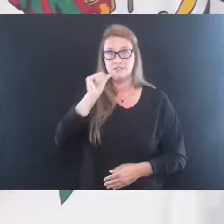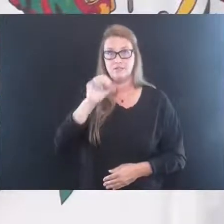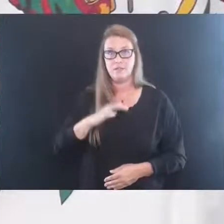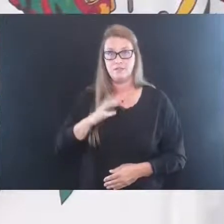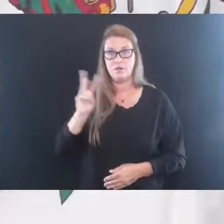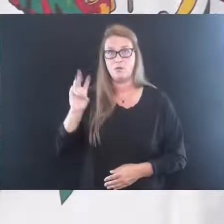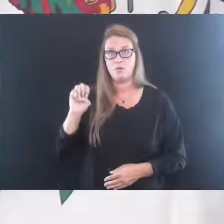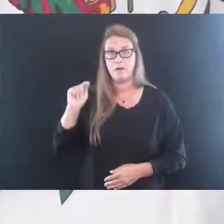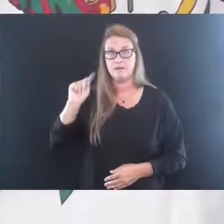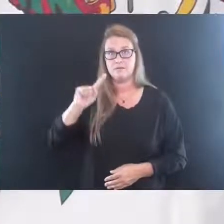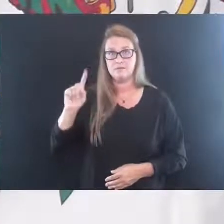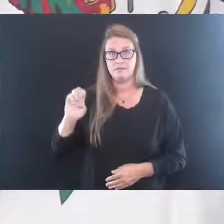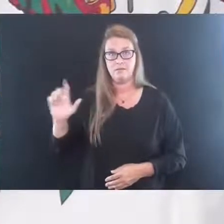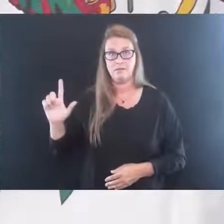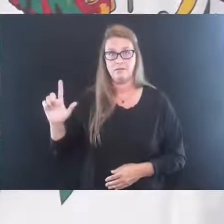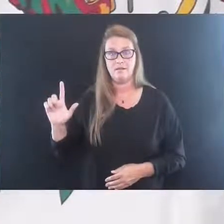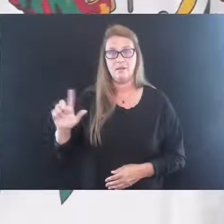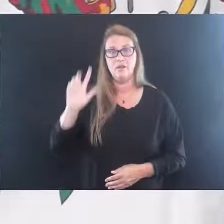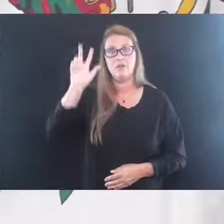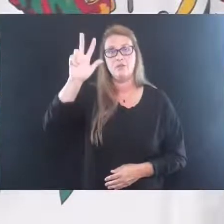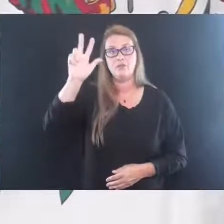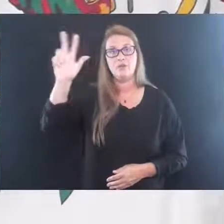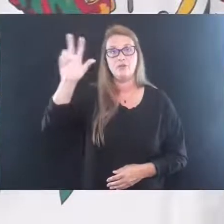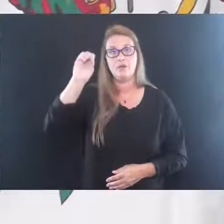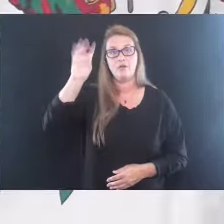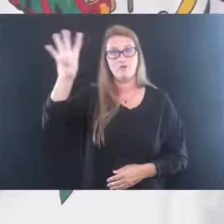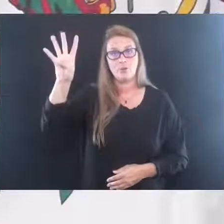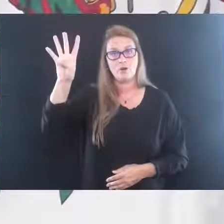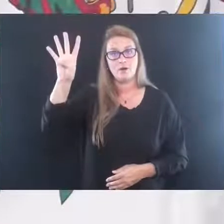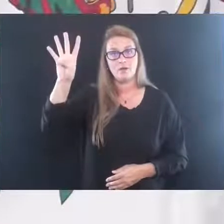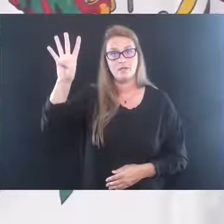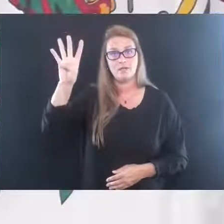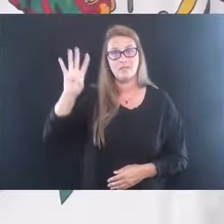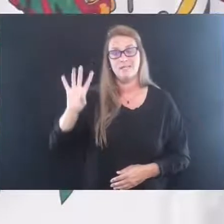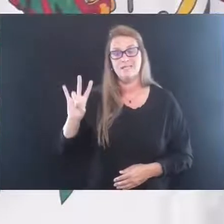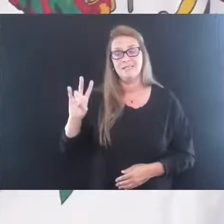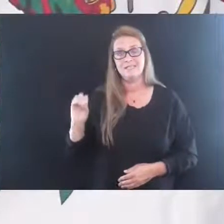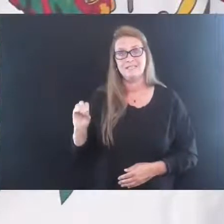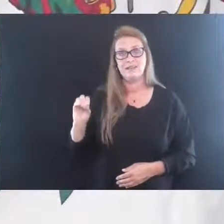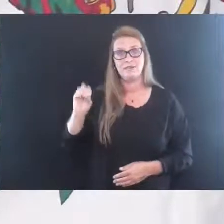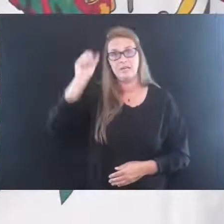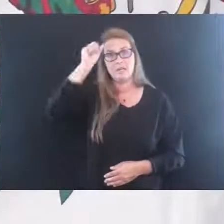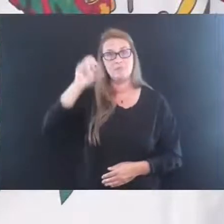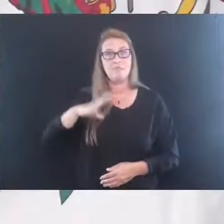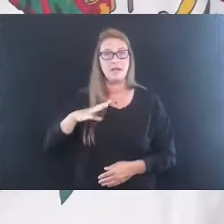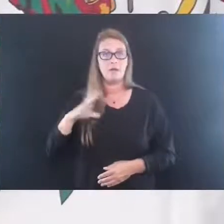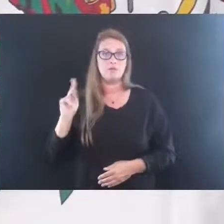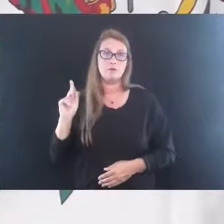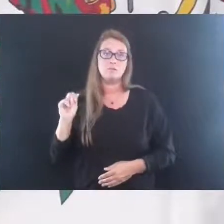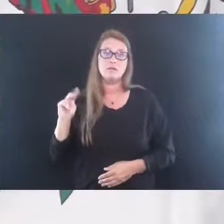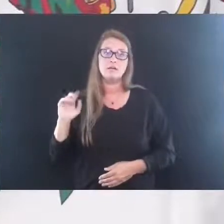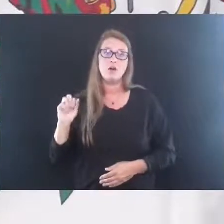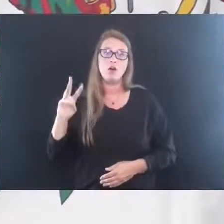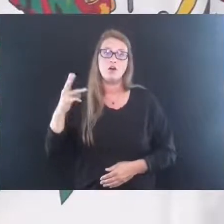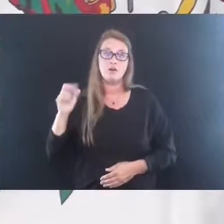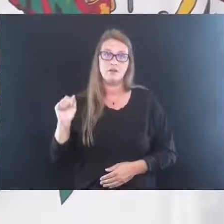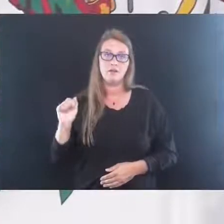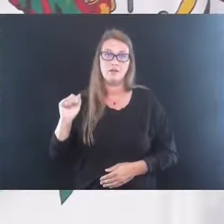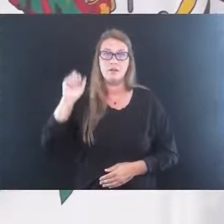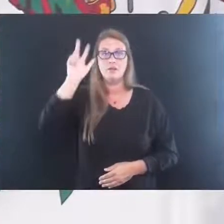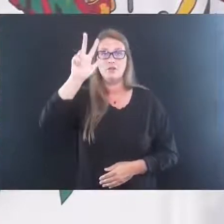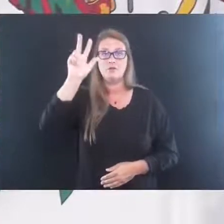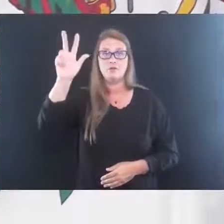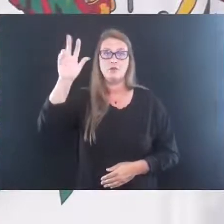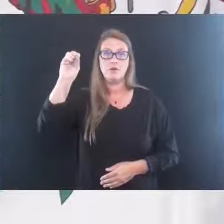from Wetzel County. The 3,304th death, a 70-year-old male from Kanawha County. The